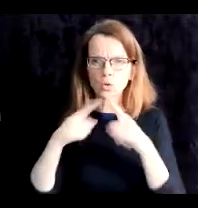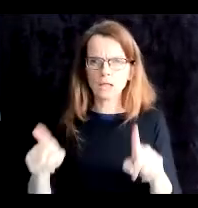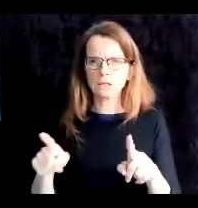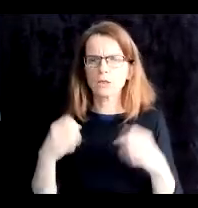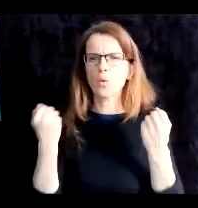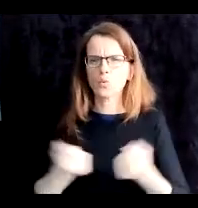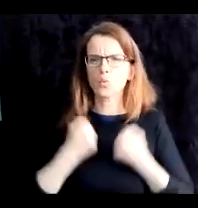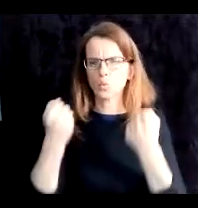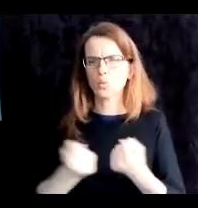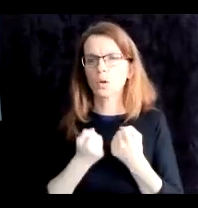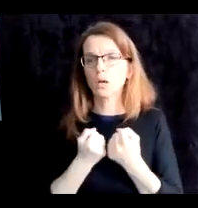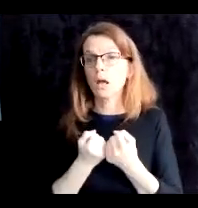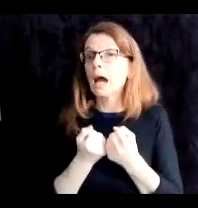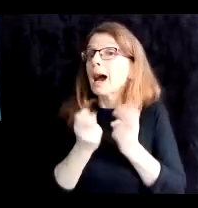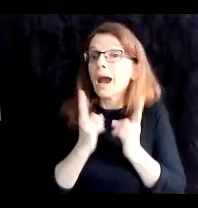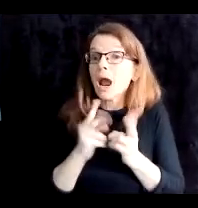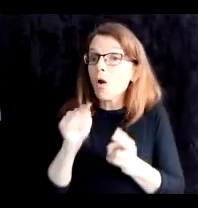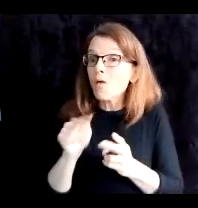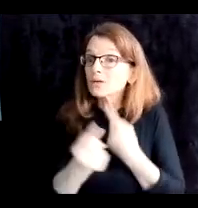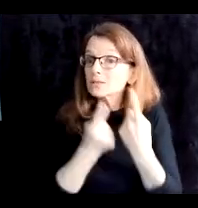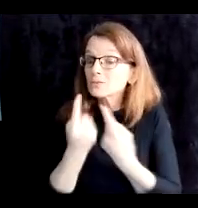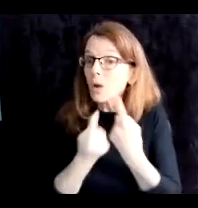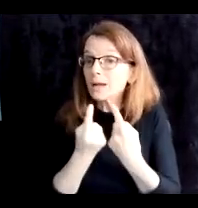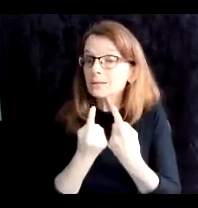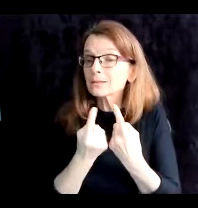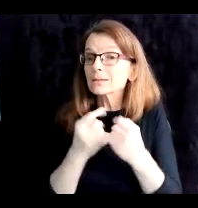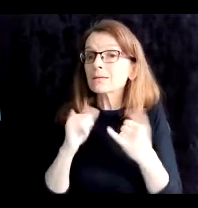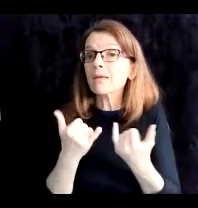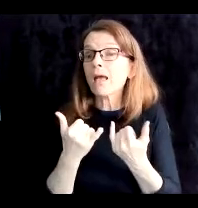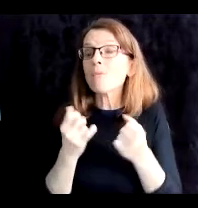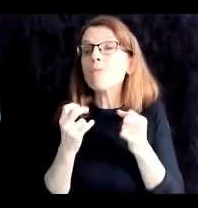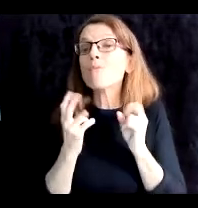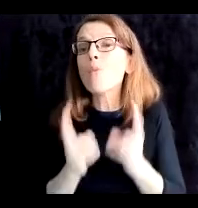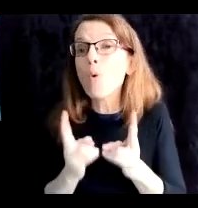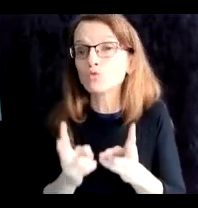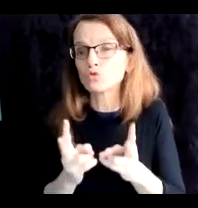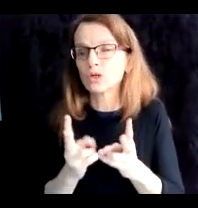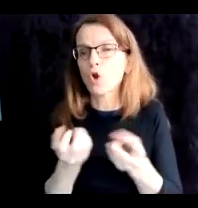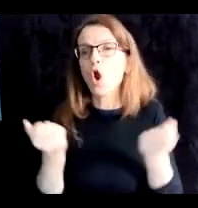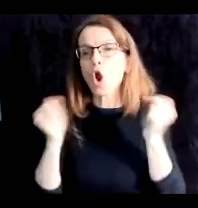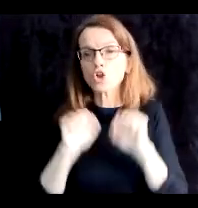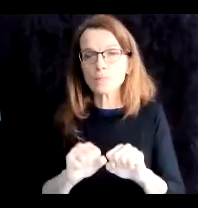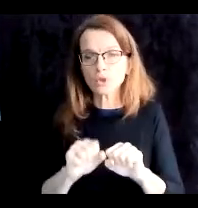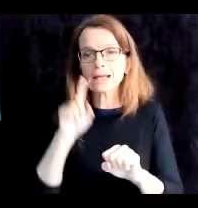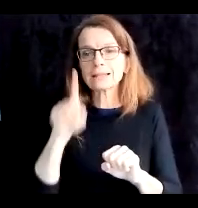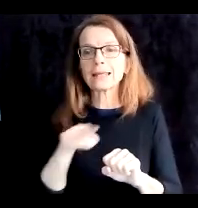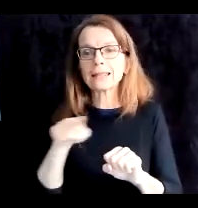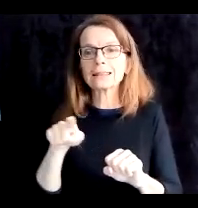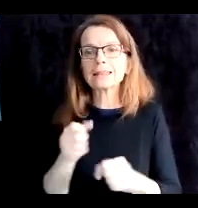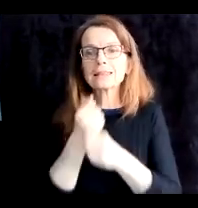that's also showing and indicating how important this active and critical citizenship is in this case. Now, moving to